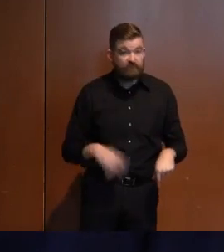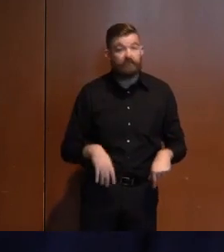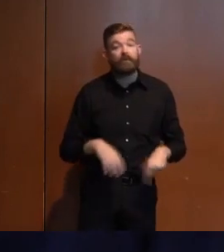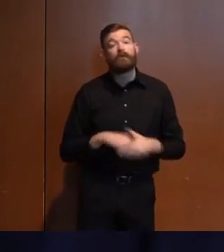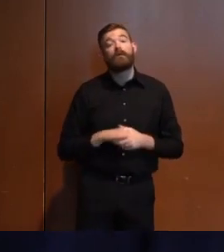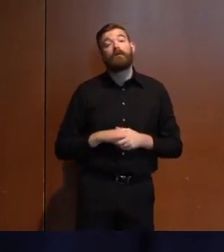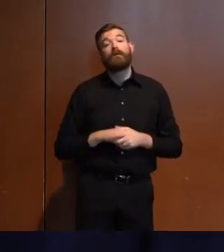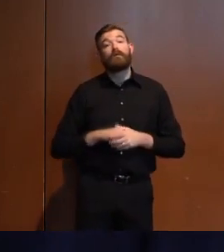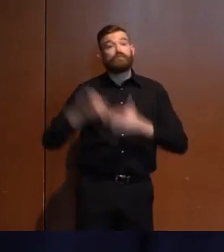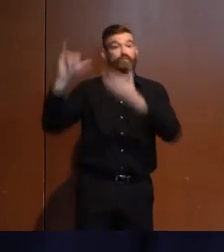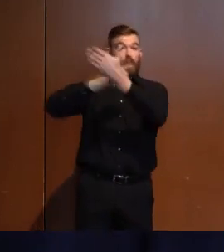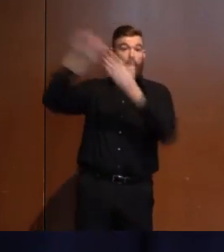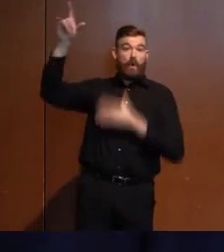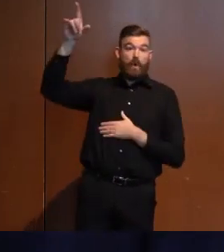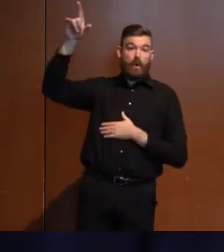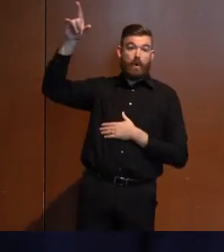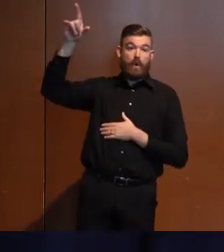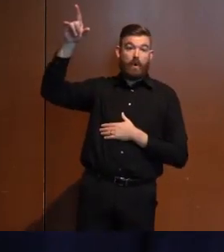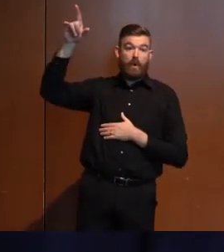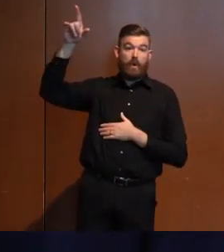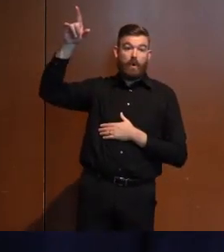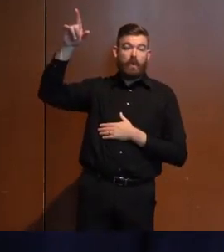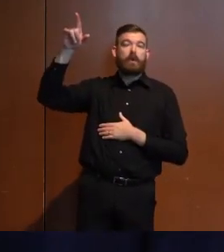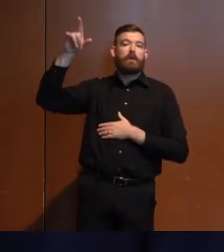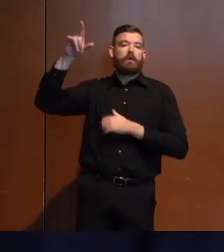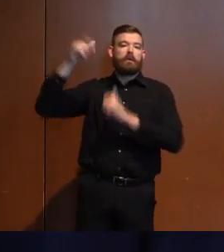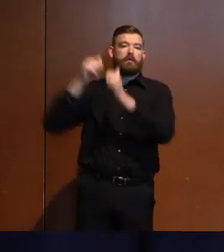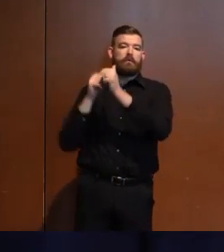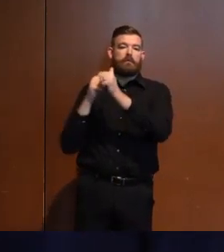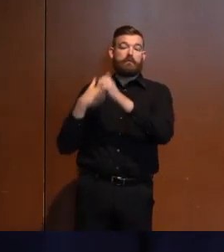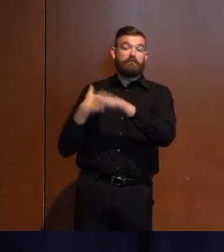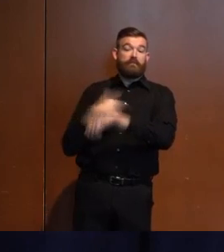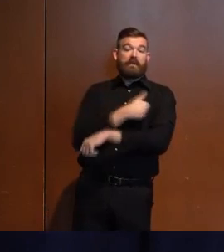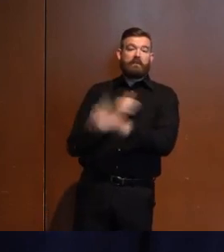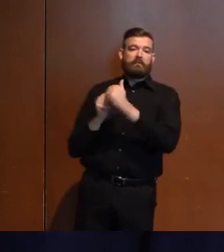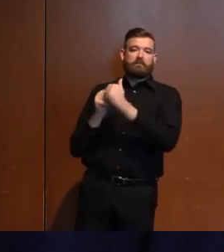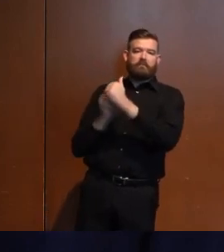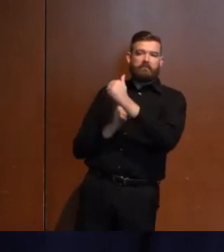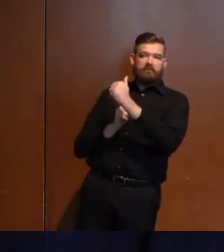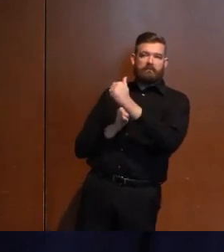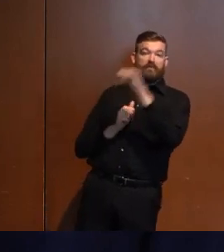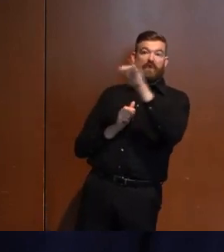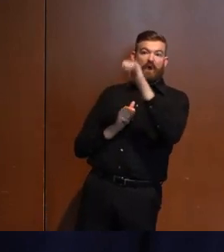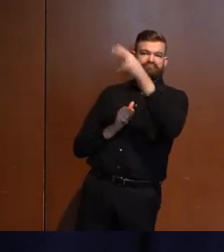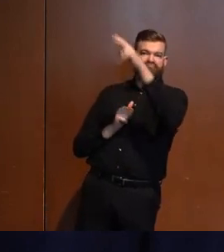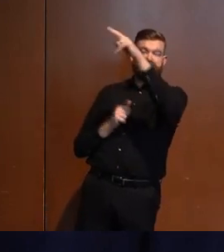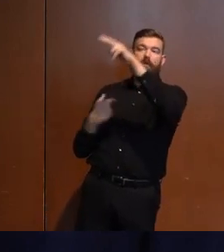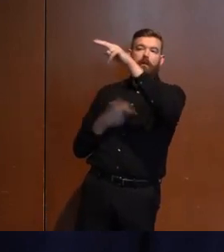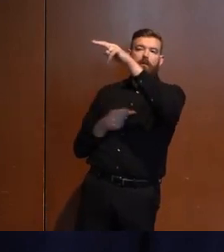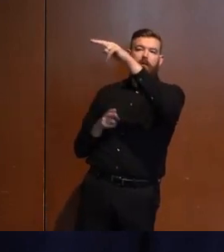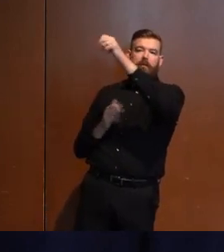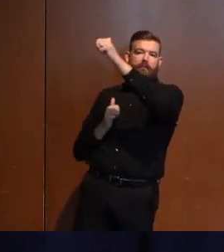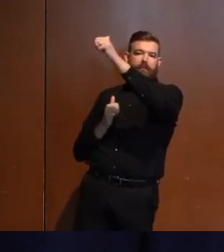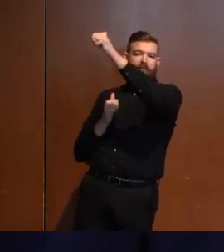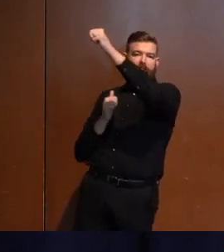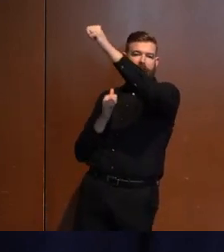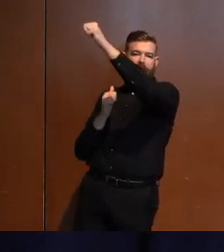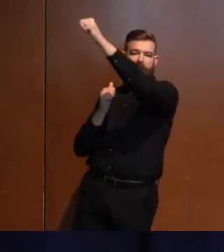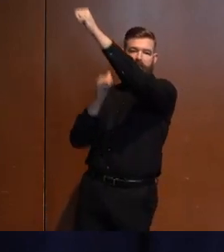our trends are tracking our neighbors. Cases of COVID-19 in New York State are rising